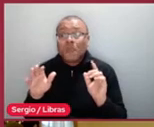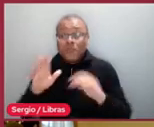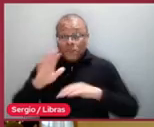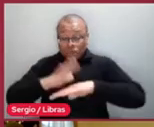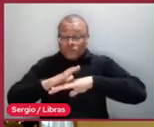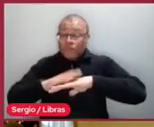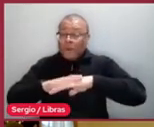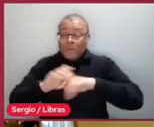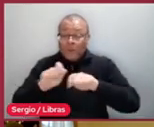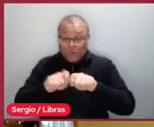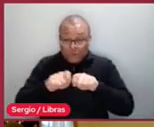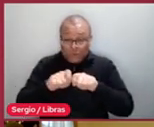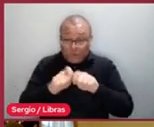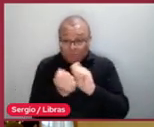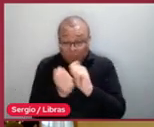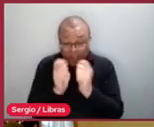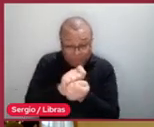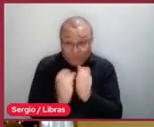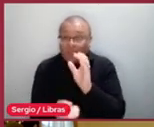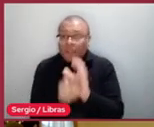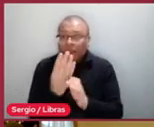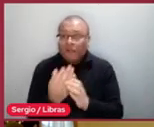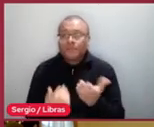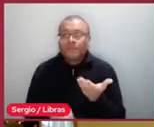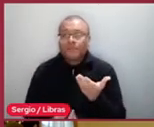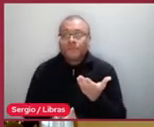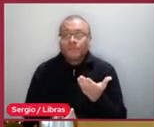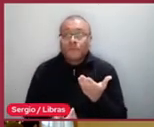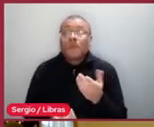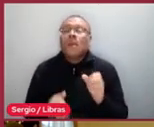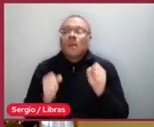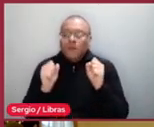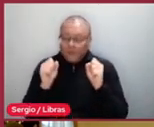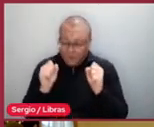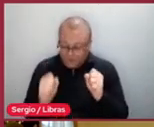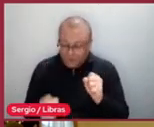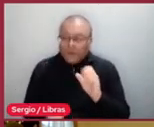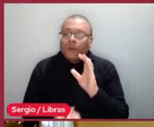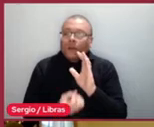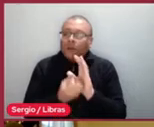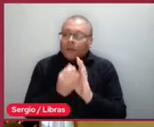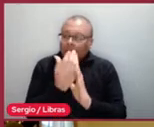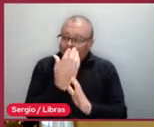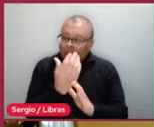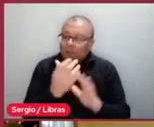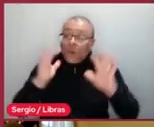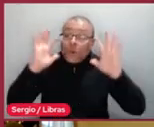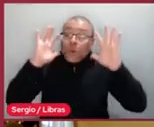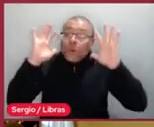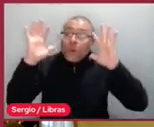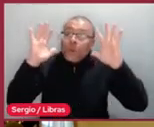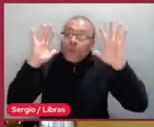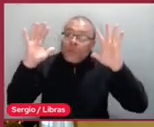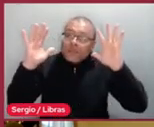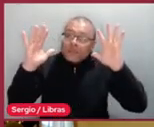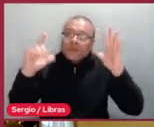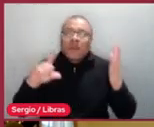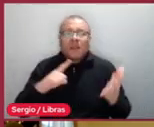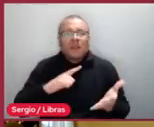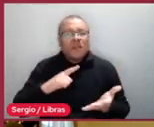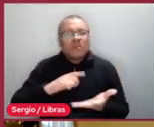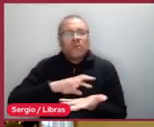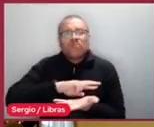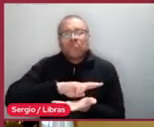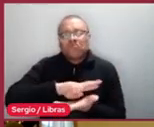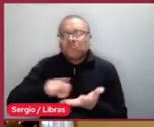manipulation. And also, it's easier to compose pure data. So supposing we could like have the has many belongs to